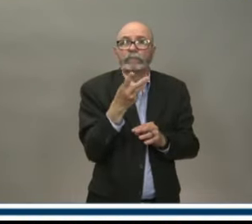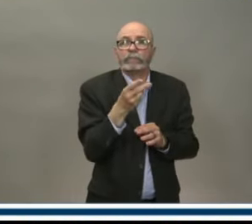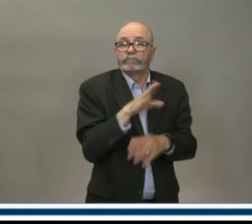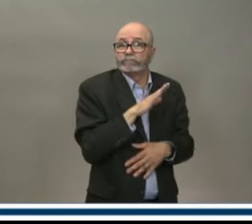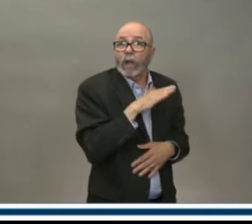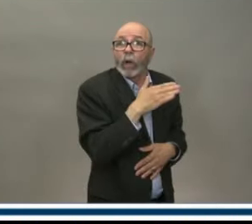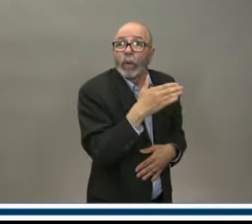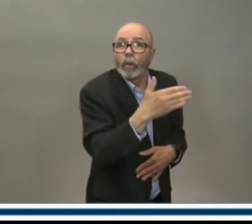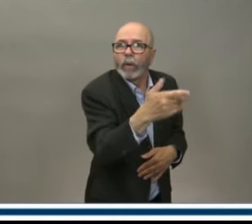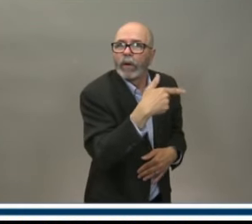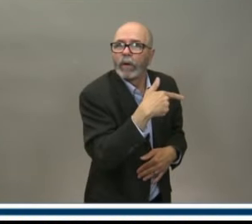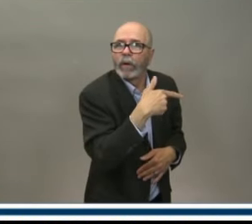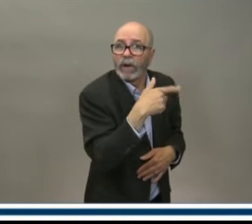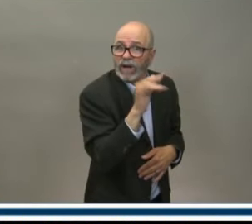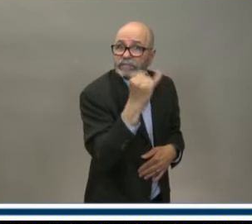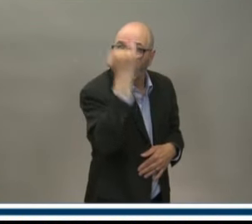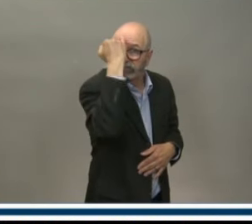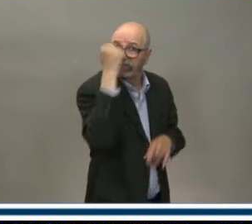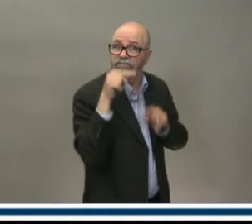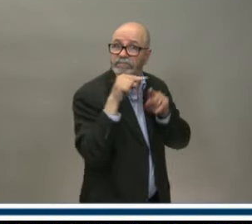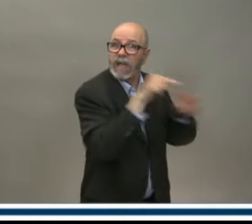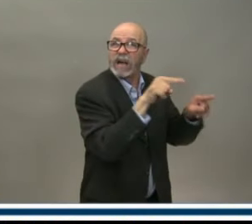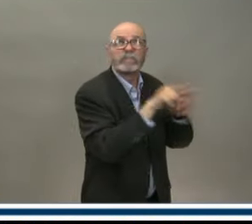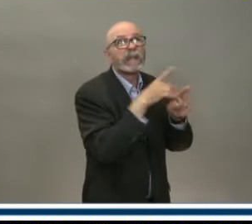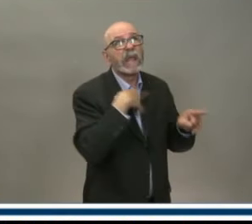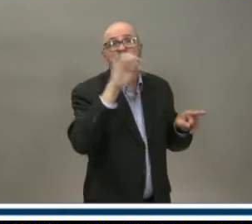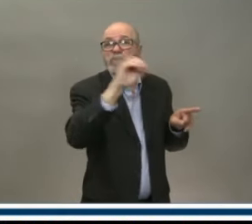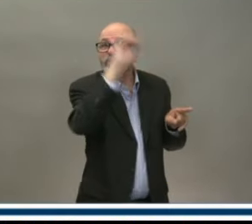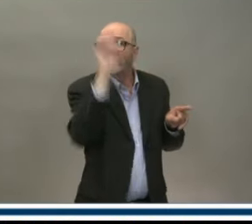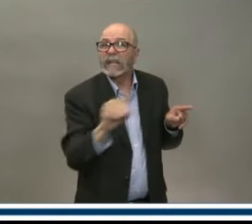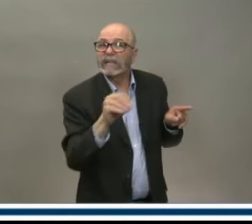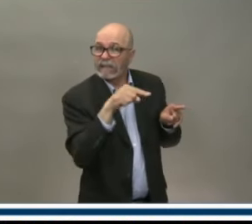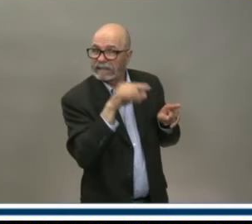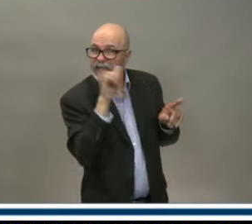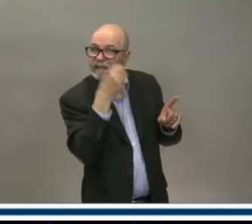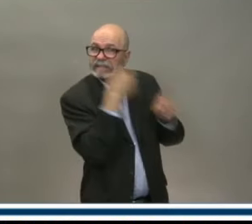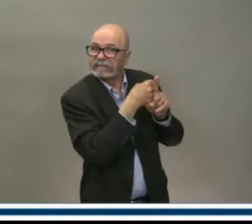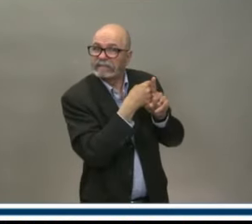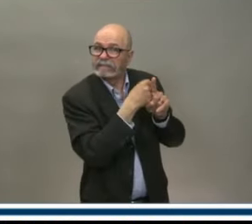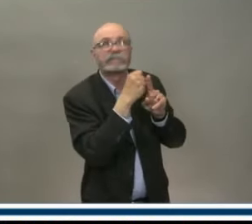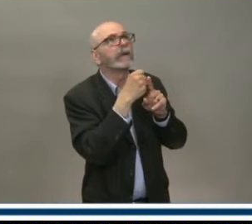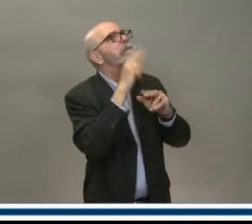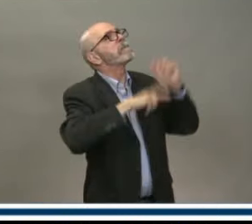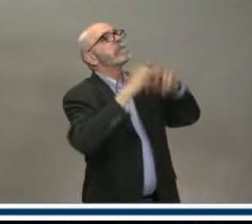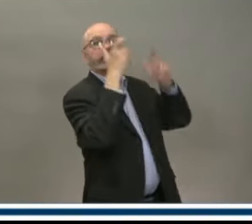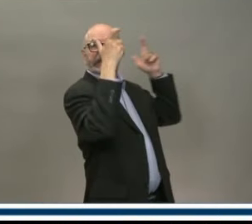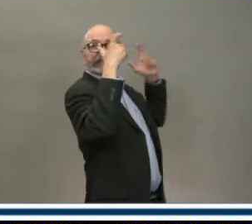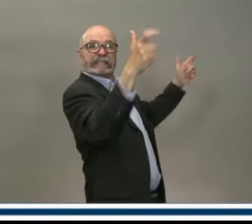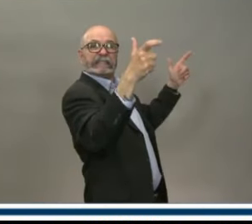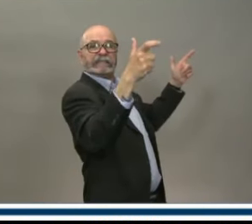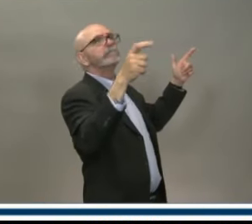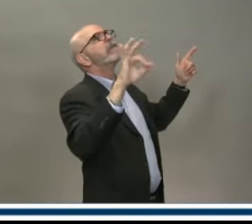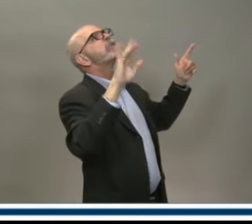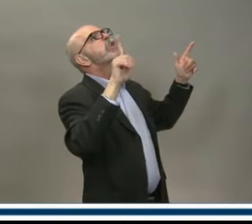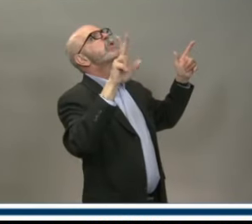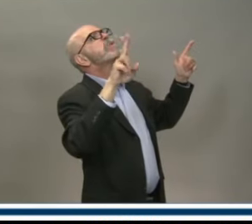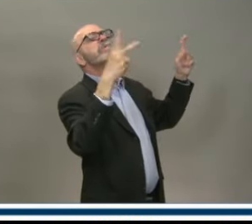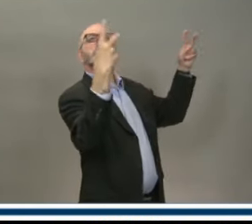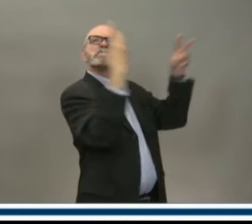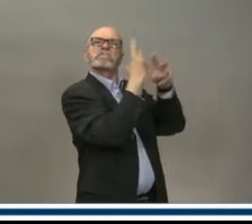of the percentage of deaths in a large complex? So I'd have to go back and